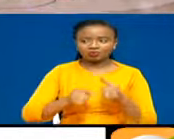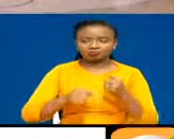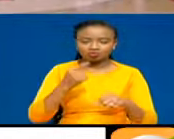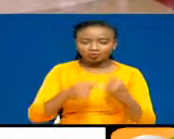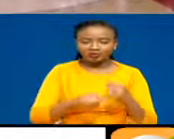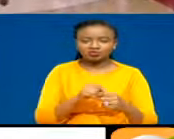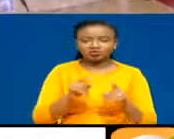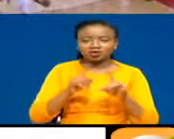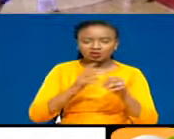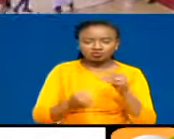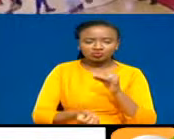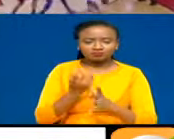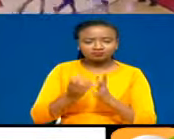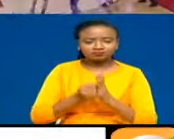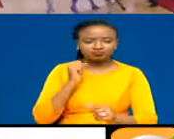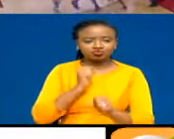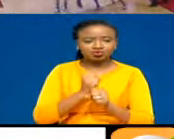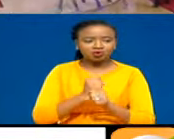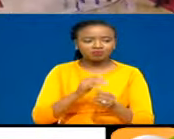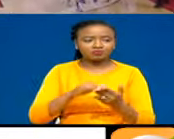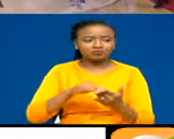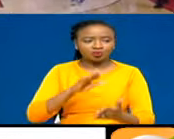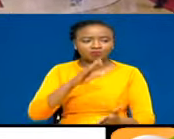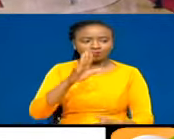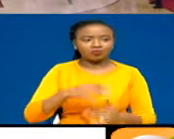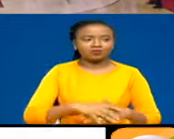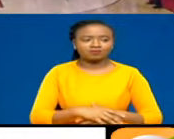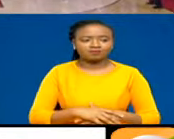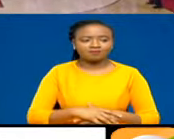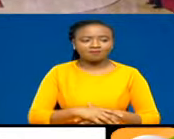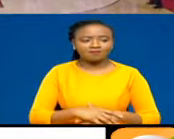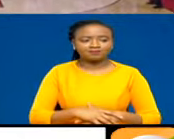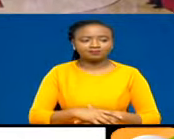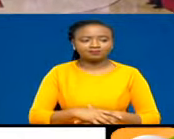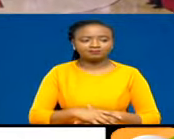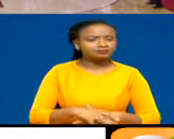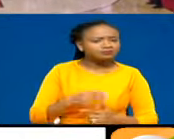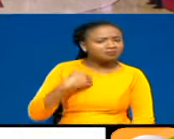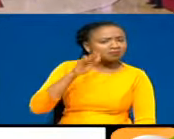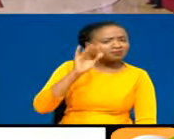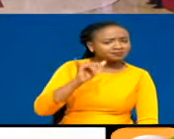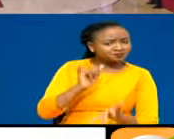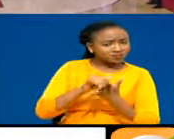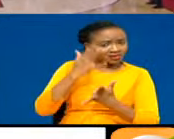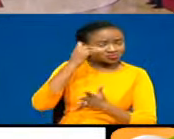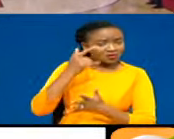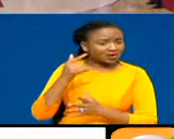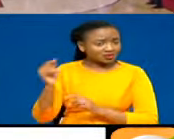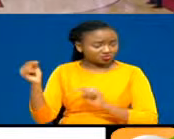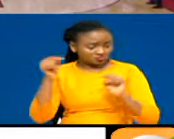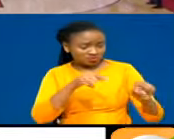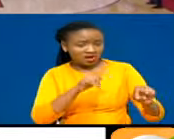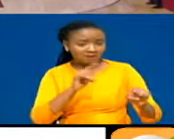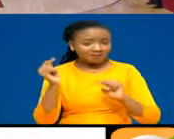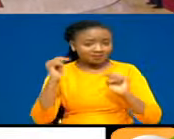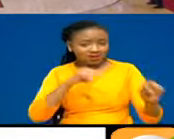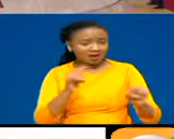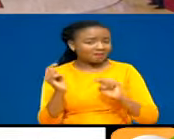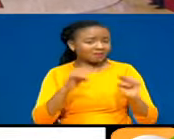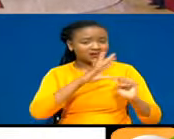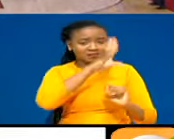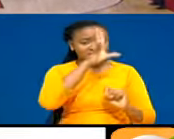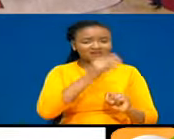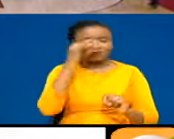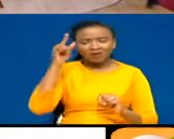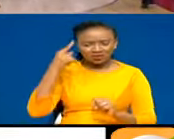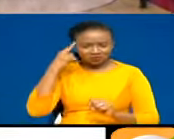here. Yeah, and it's so important for us. Is that why you keep coming back? Because you have faith? Because, you know,